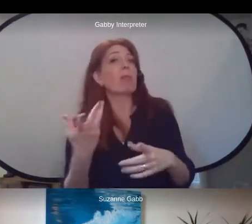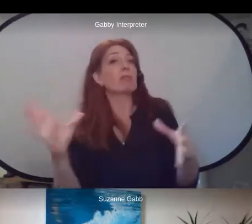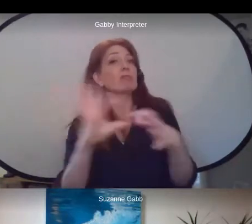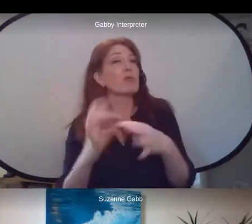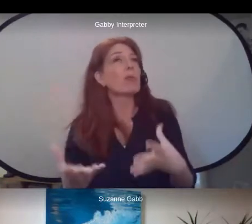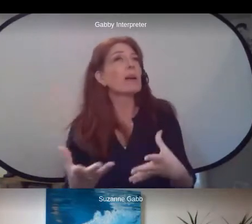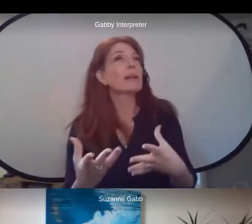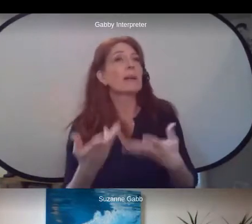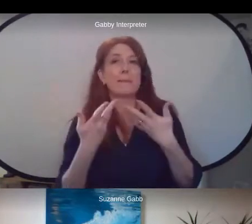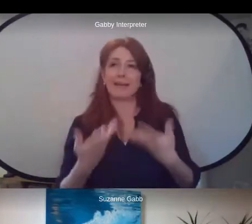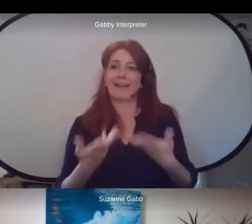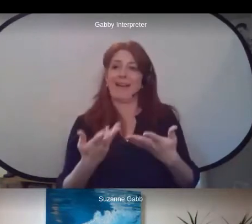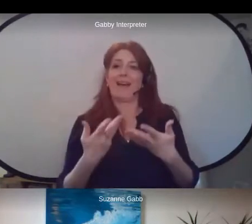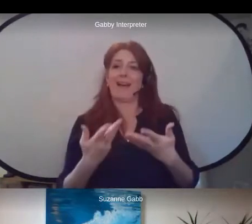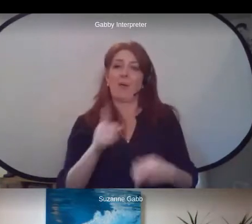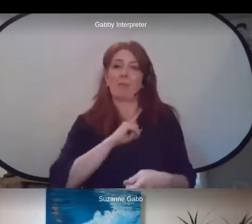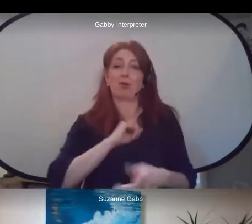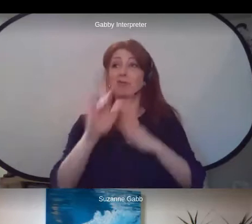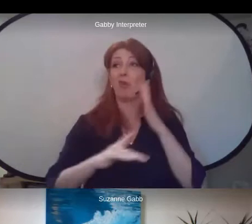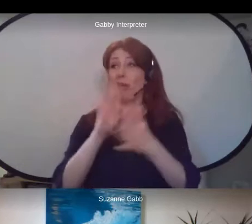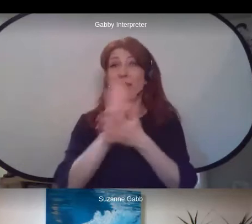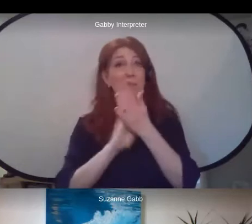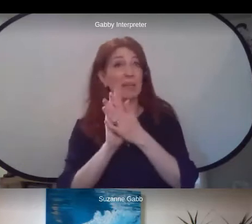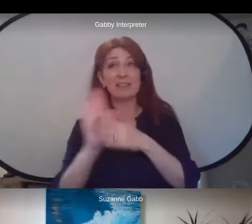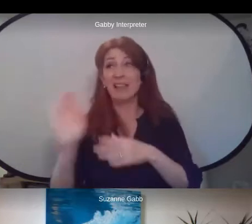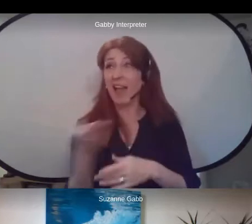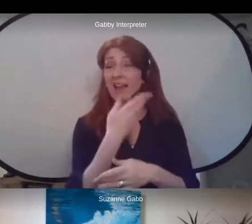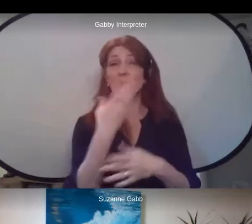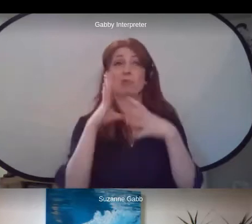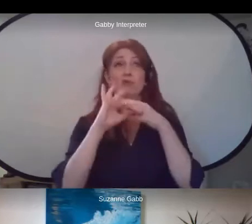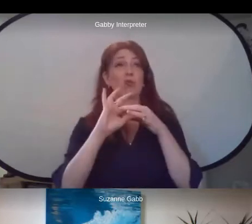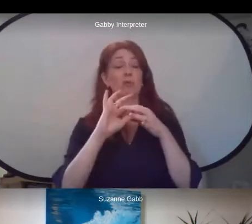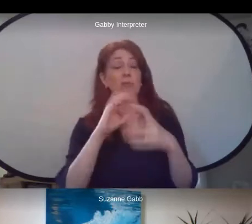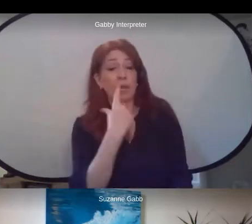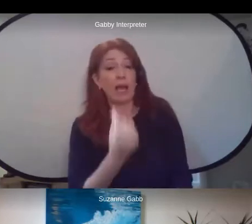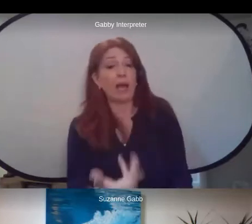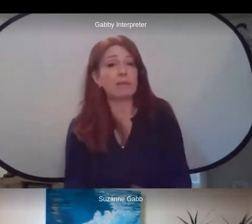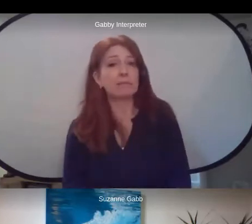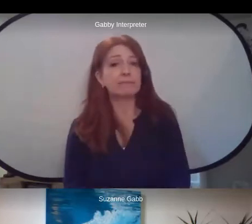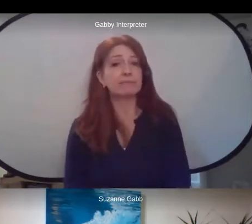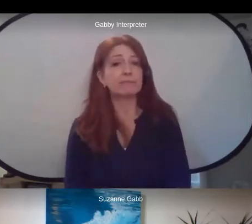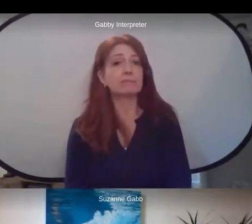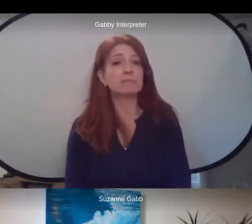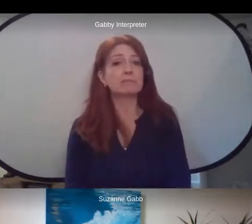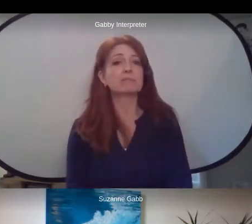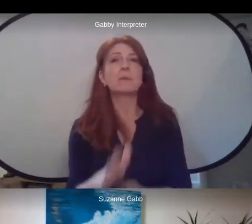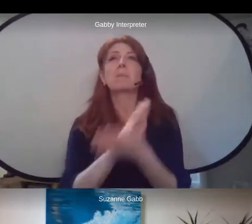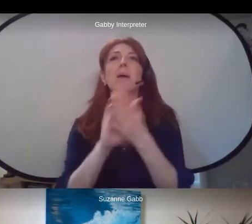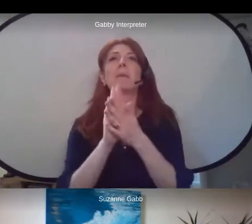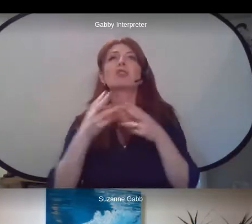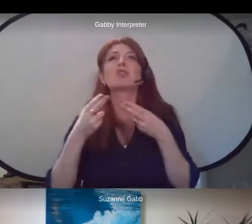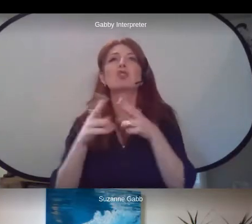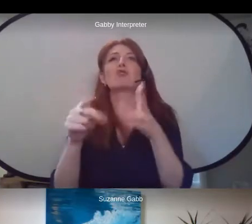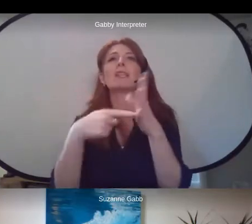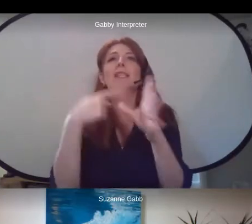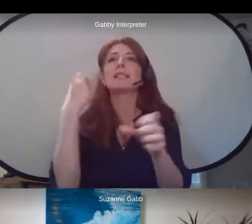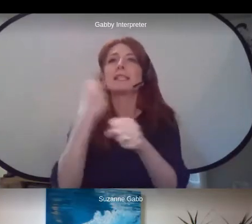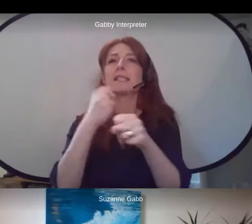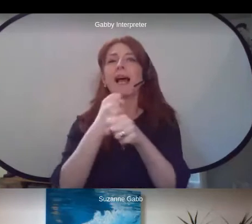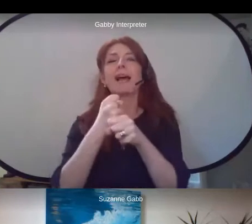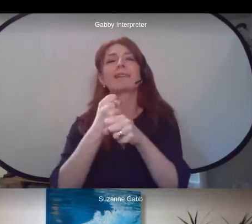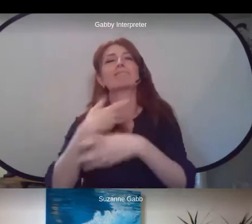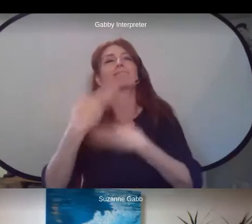we run, but actually because they're online, anybody can get into them. But then, with the street tag that we're obviously talking about later with